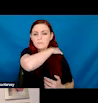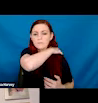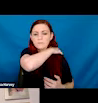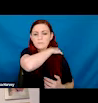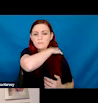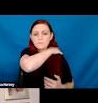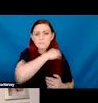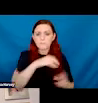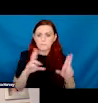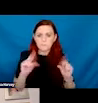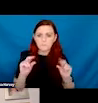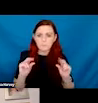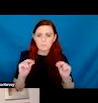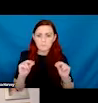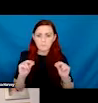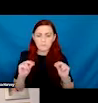No?